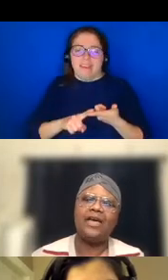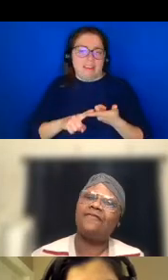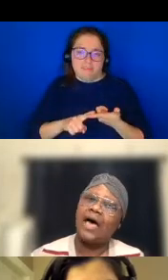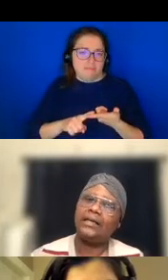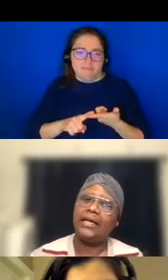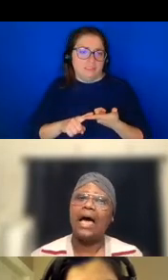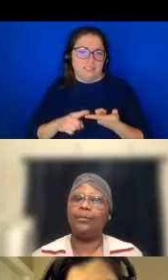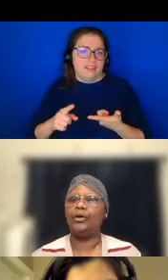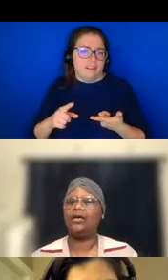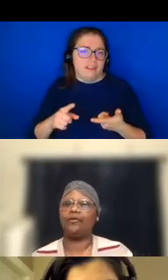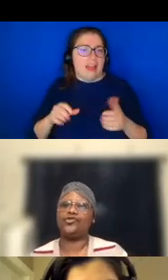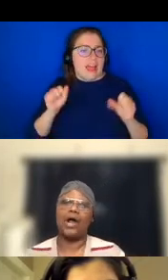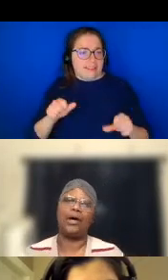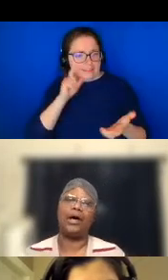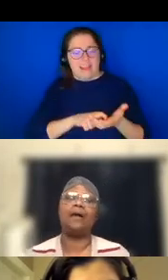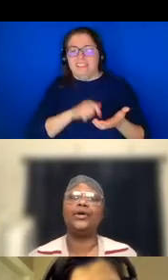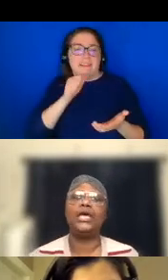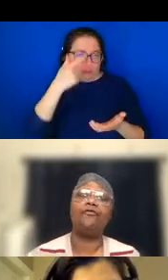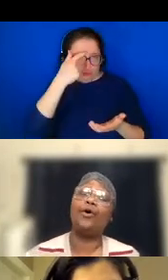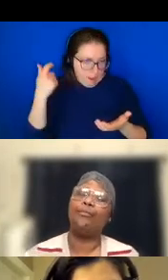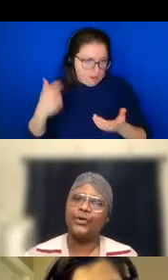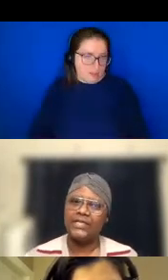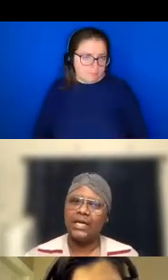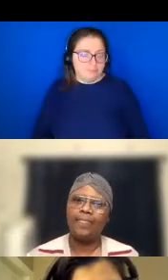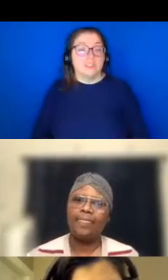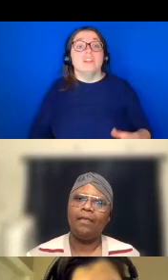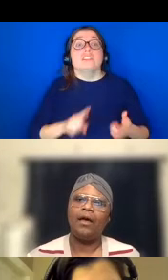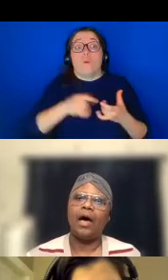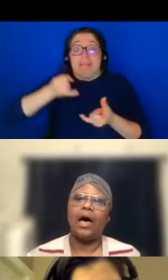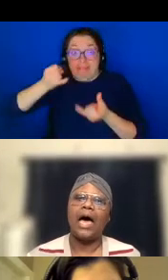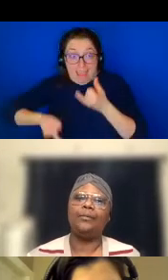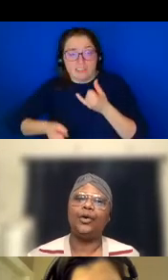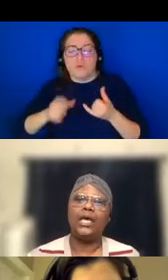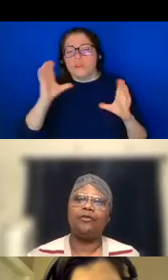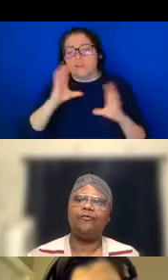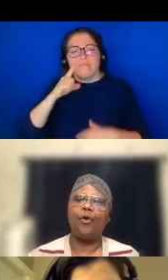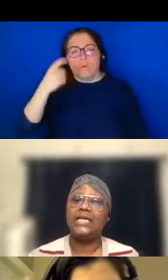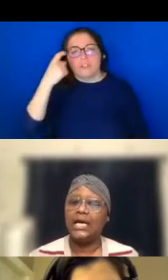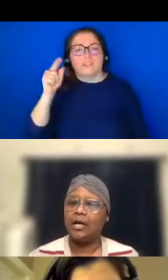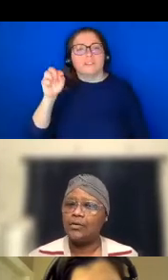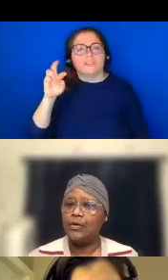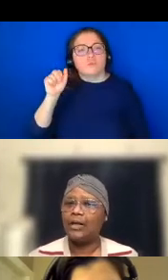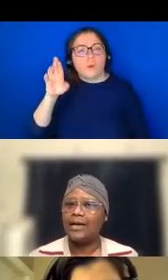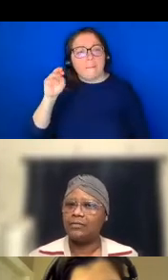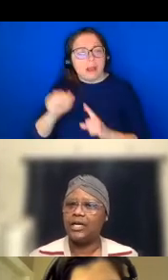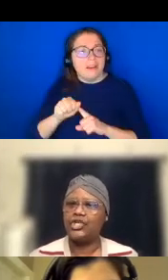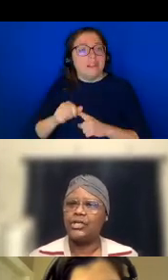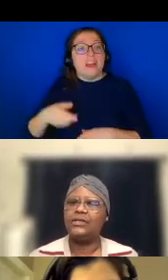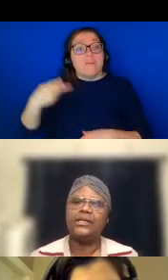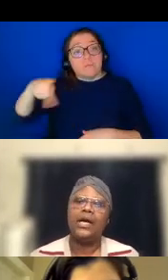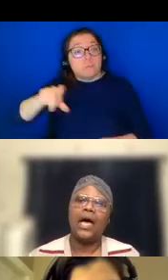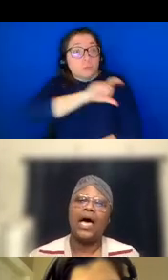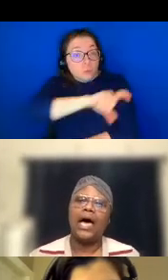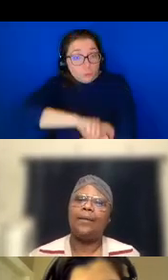And then finally, I'm looking for trauma. I'm looking for bruising. I'm looking for tears or